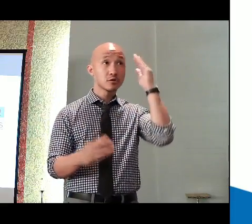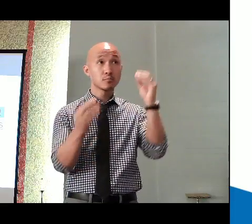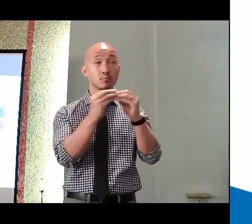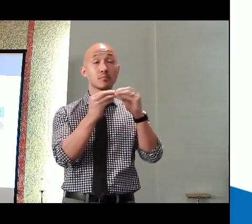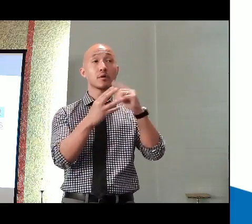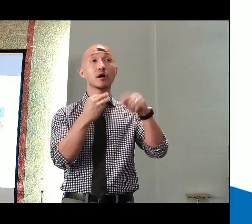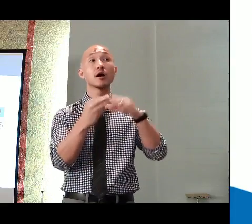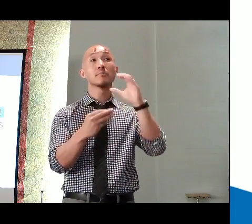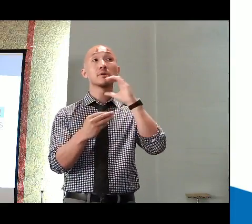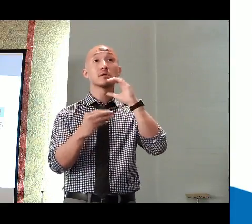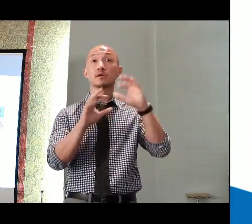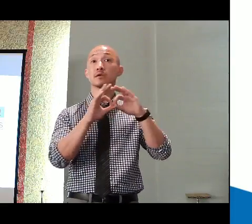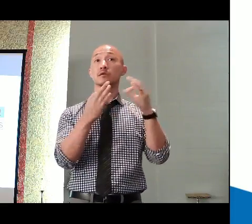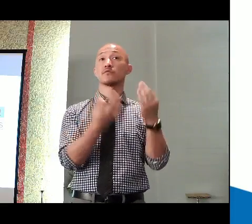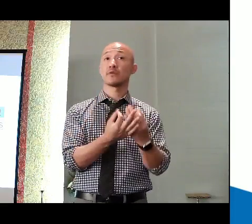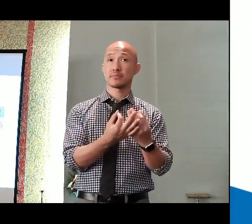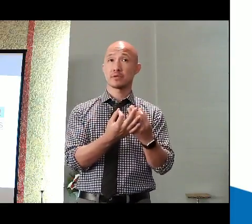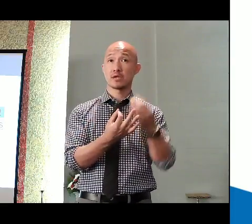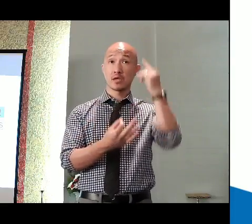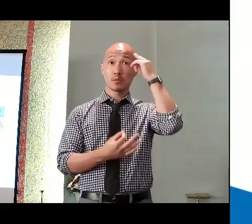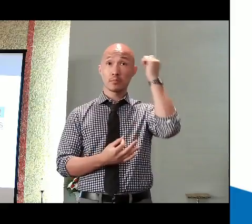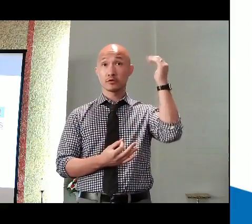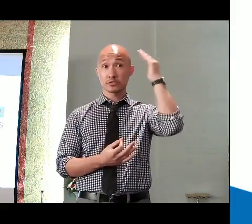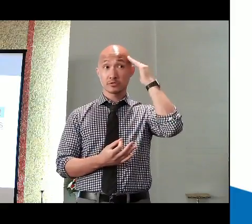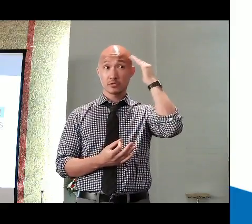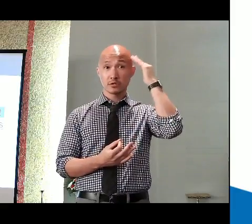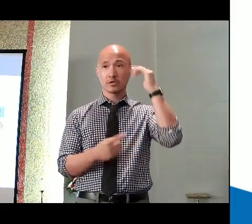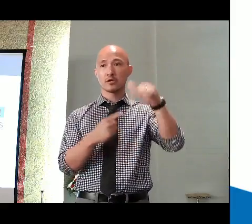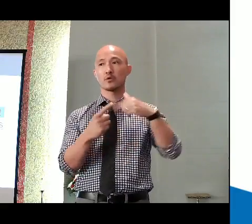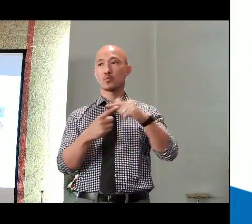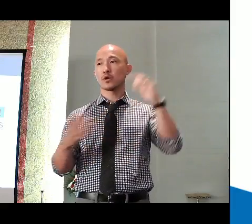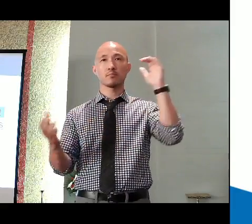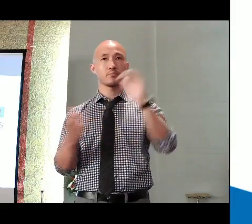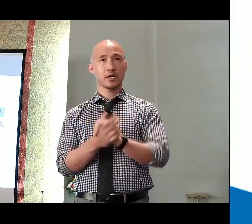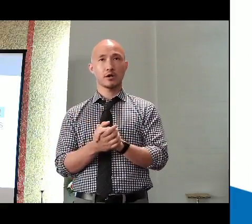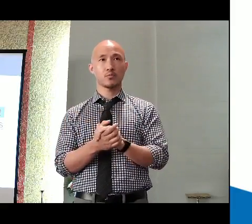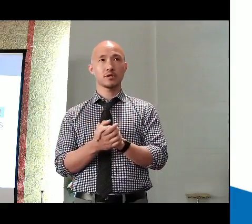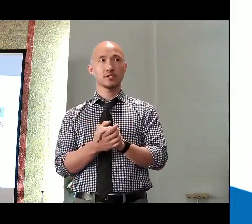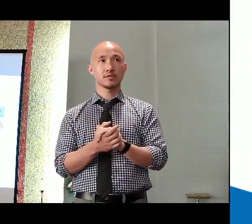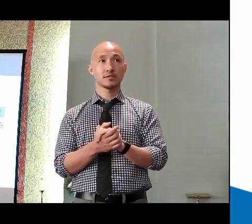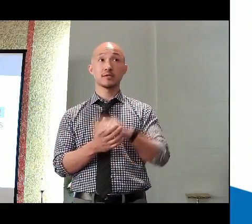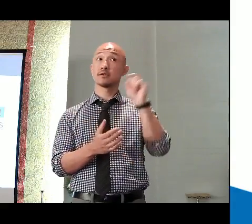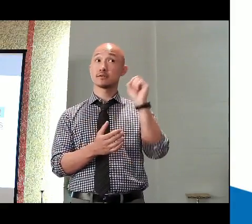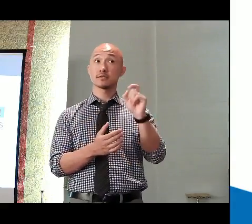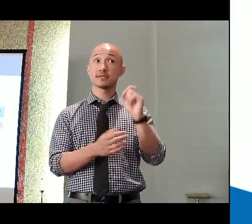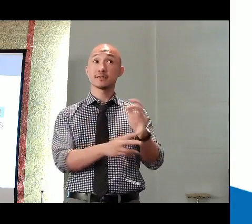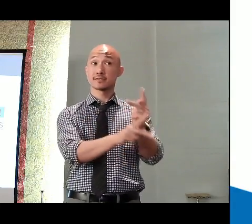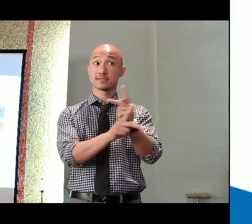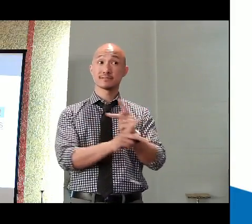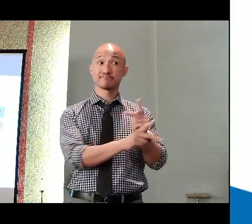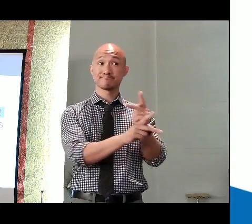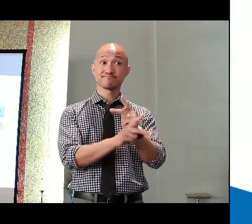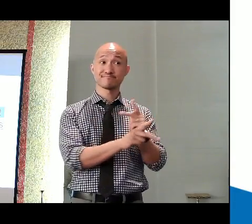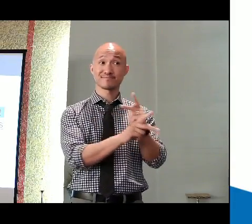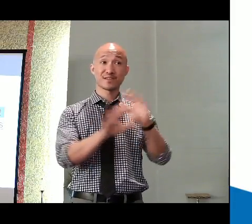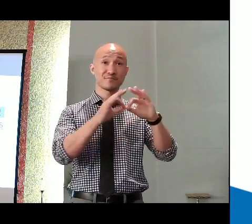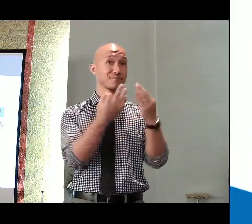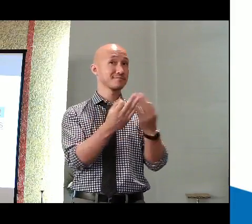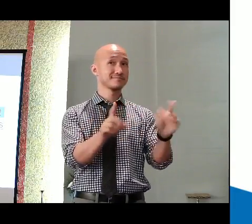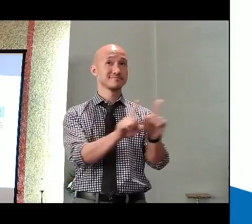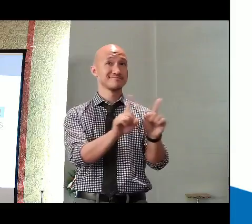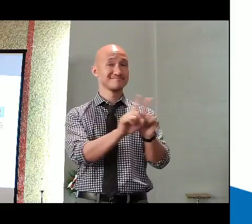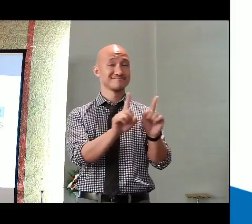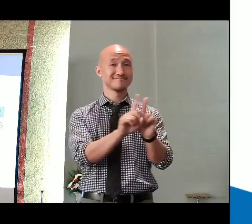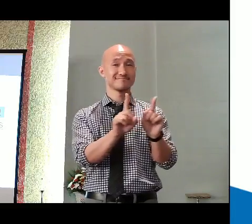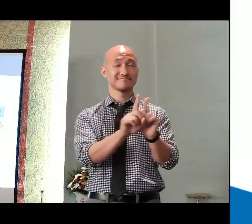was not just to her, but to her family. And I understood that her dad was looking at me the way he was looking at me. And I wanted to